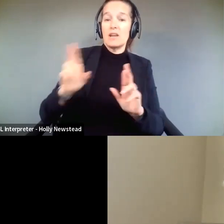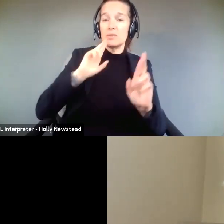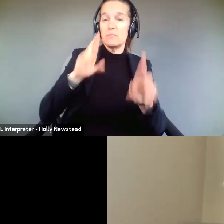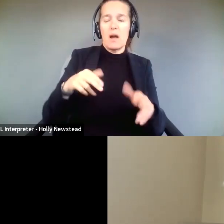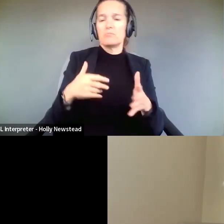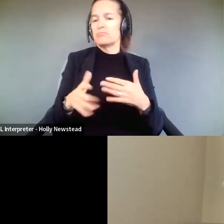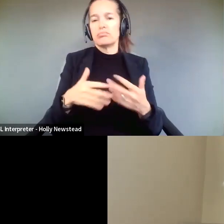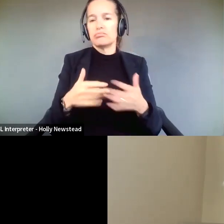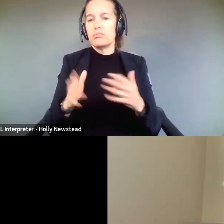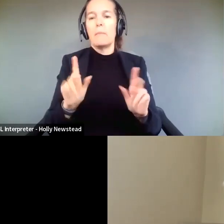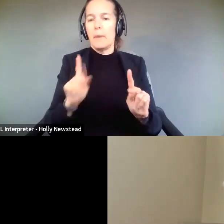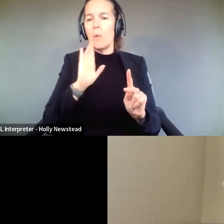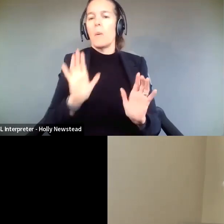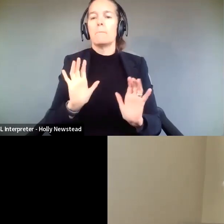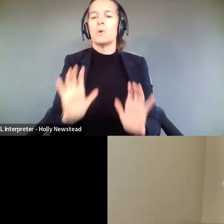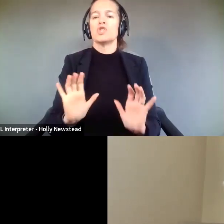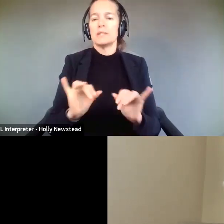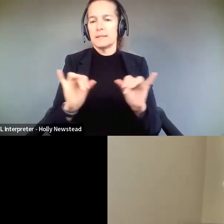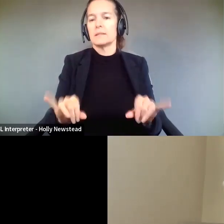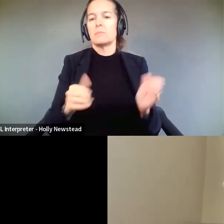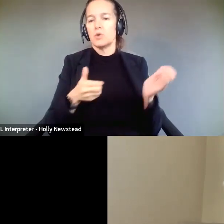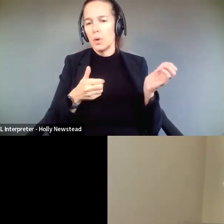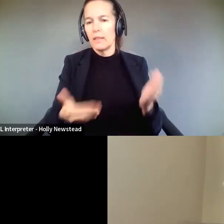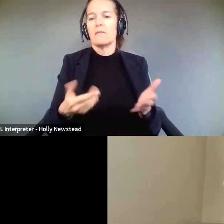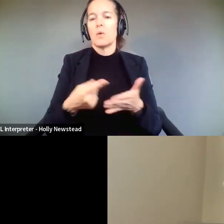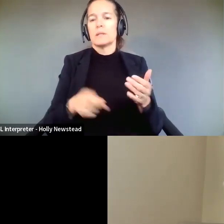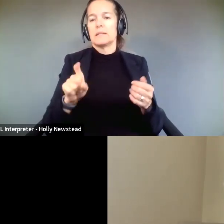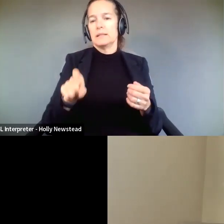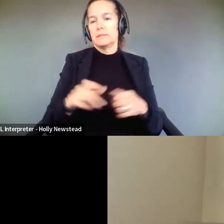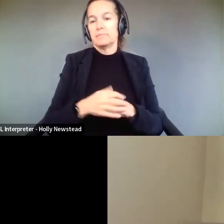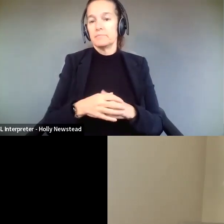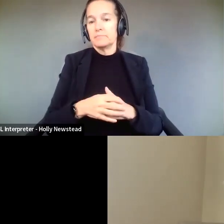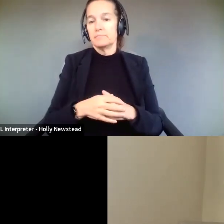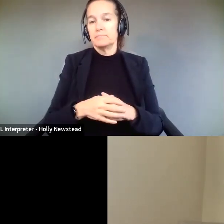are gonna push the system into delivering what it needs.